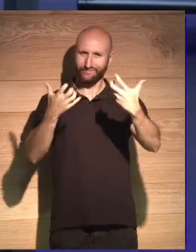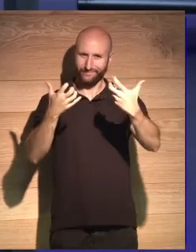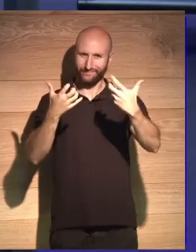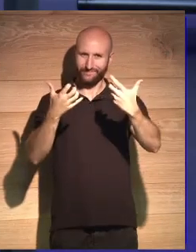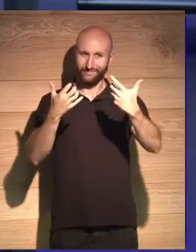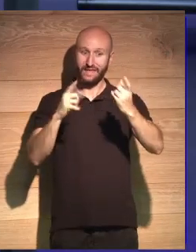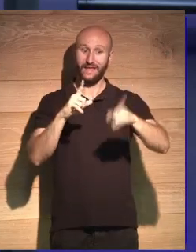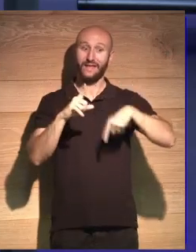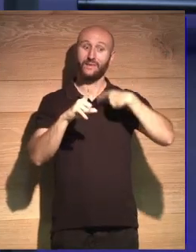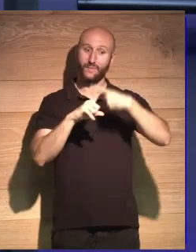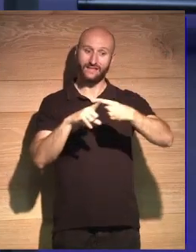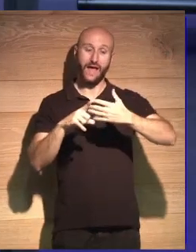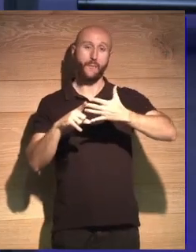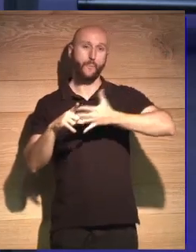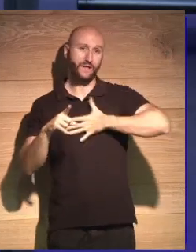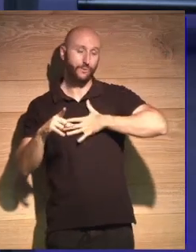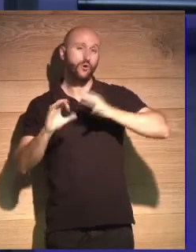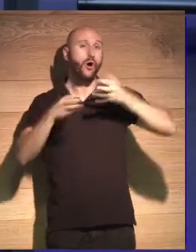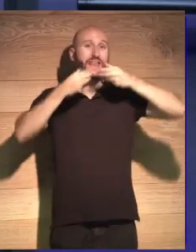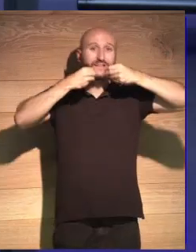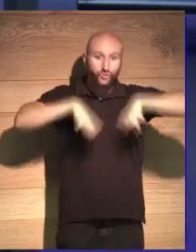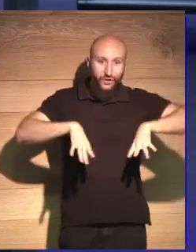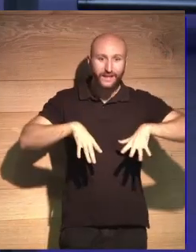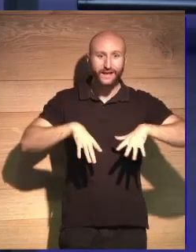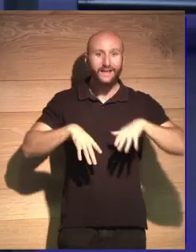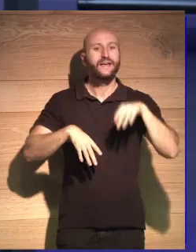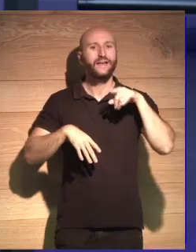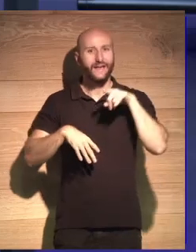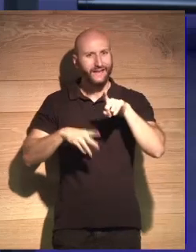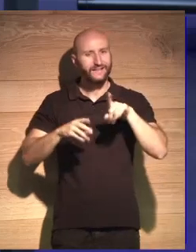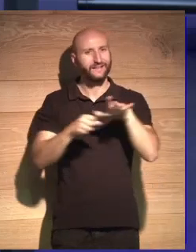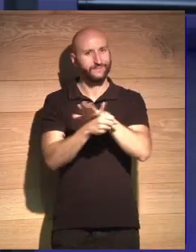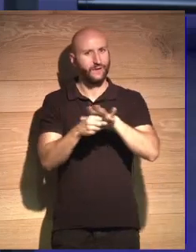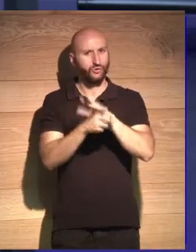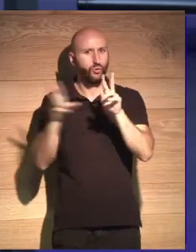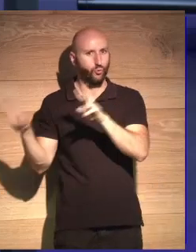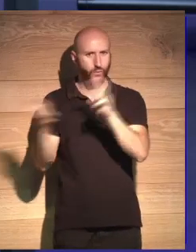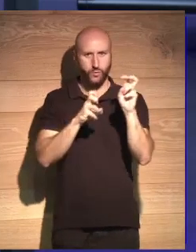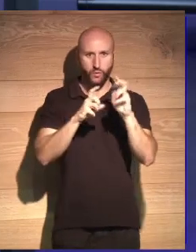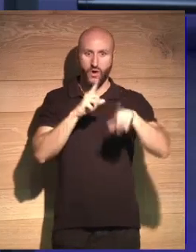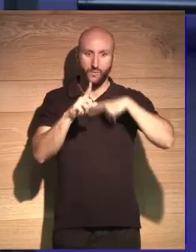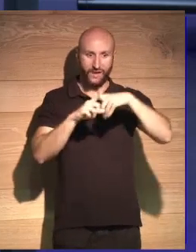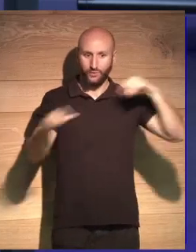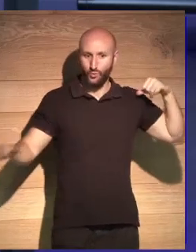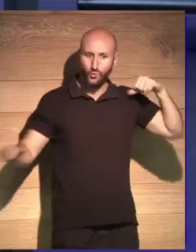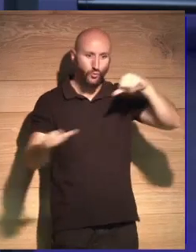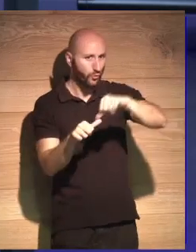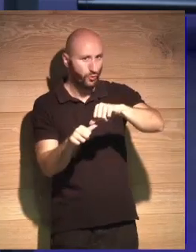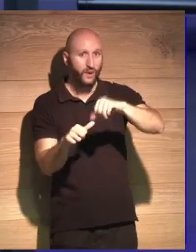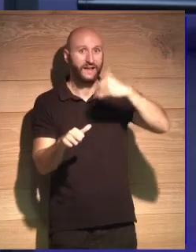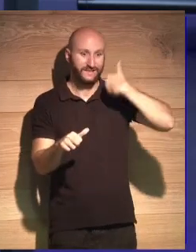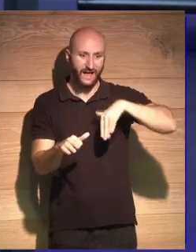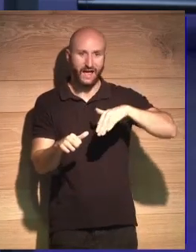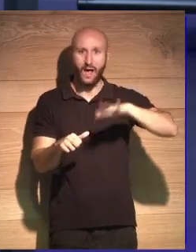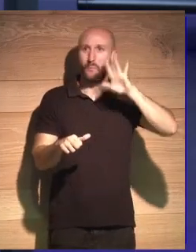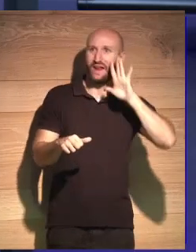a way to highlight the heritage and the legacy and the history. I think this is quite innovative, and